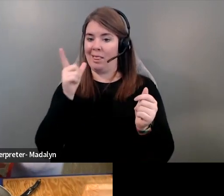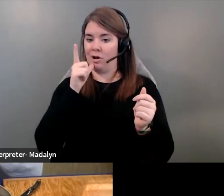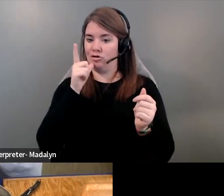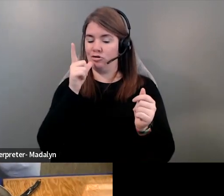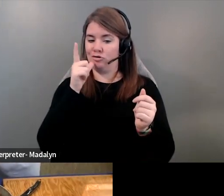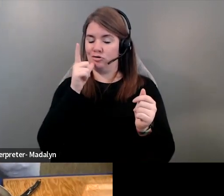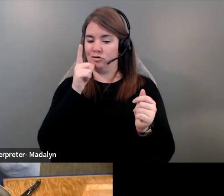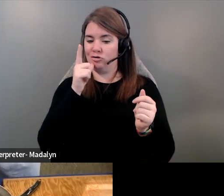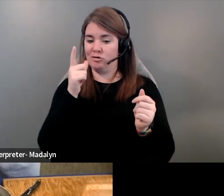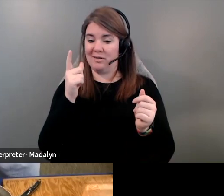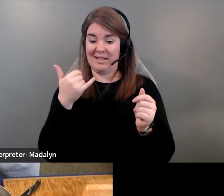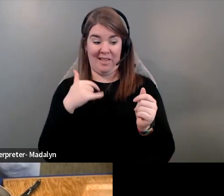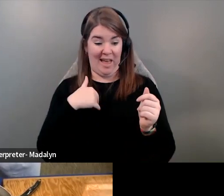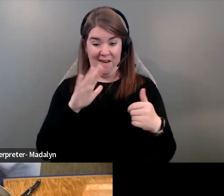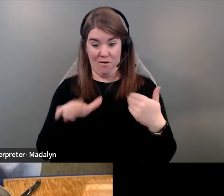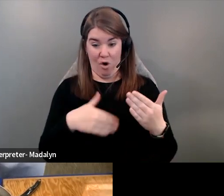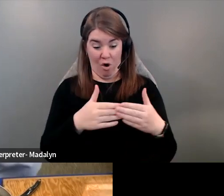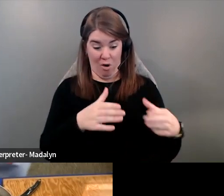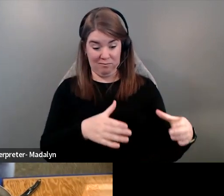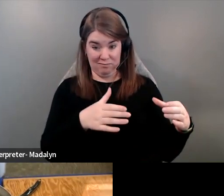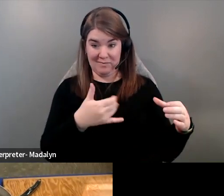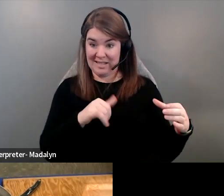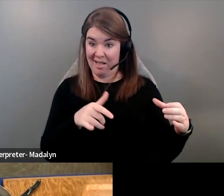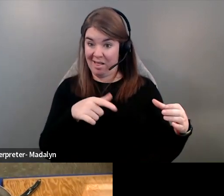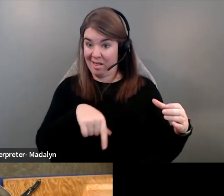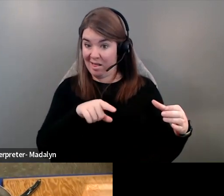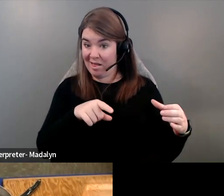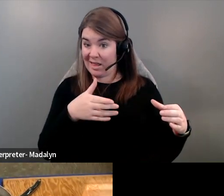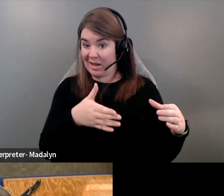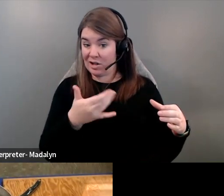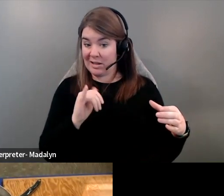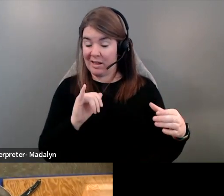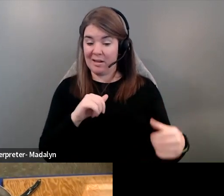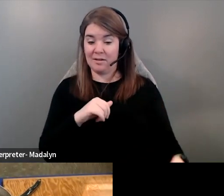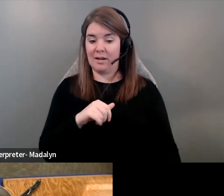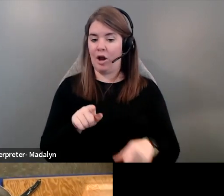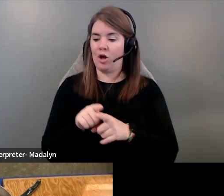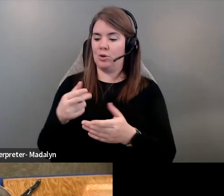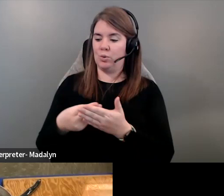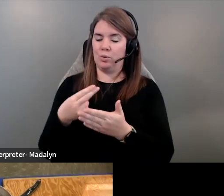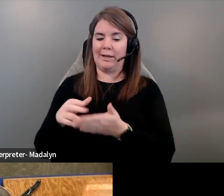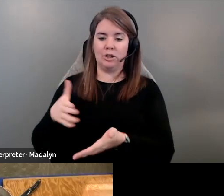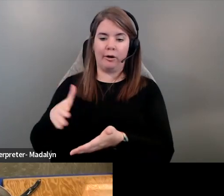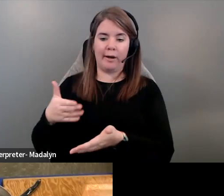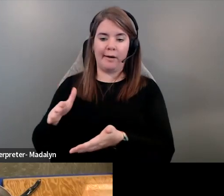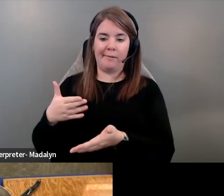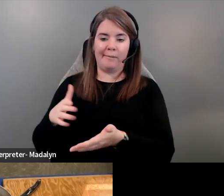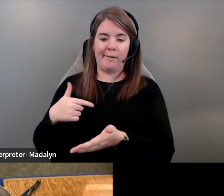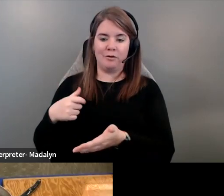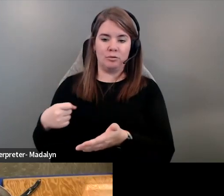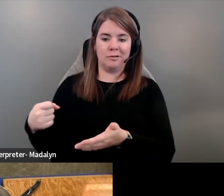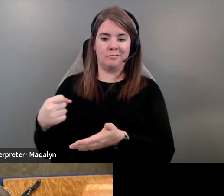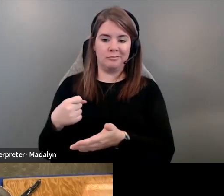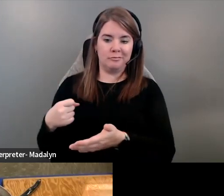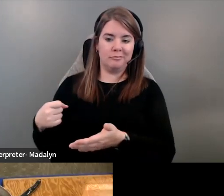And I still have all of this red beans and rice. And my stew is over here cooking away. Give that a stir.